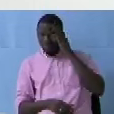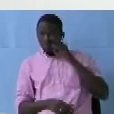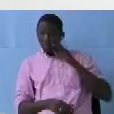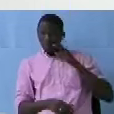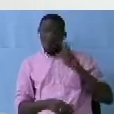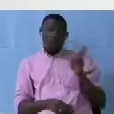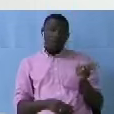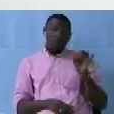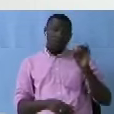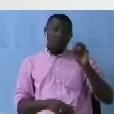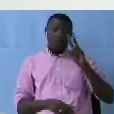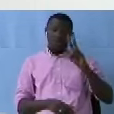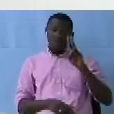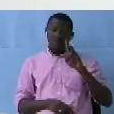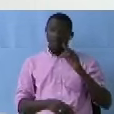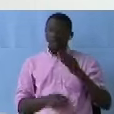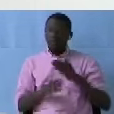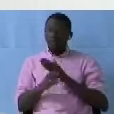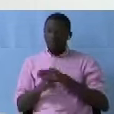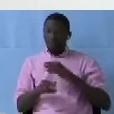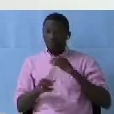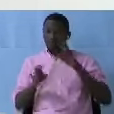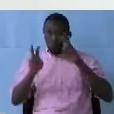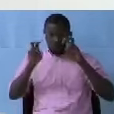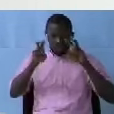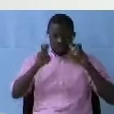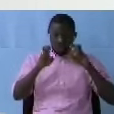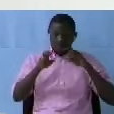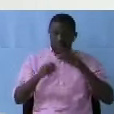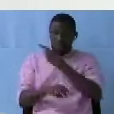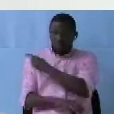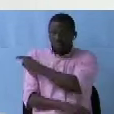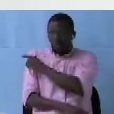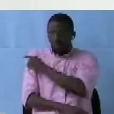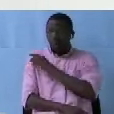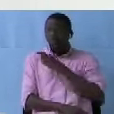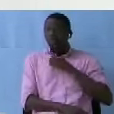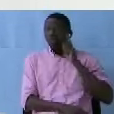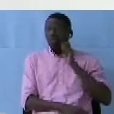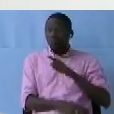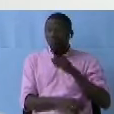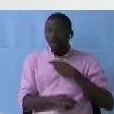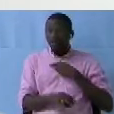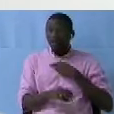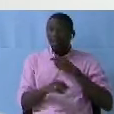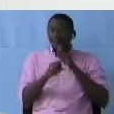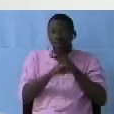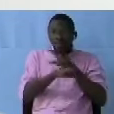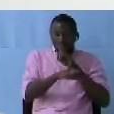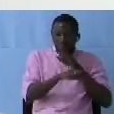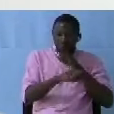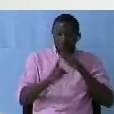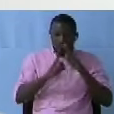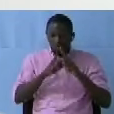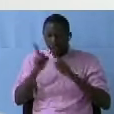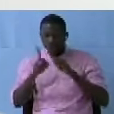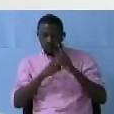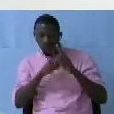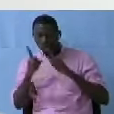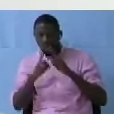before you test the patient, you give what we call a pre-test counseling. Man nak lolou mom jaaxal na ma torop ndax te